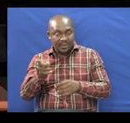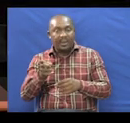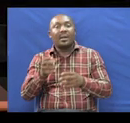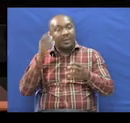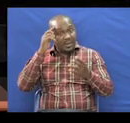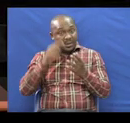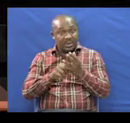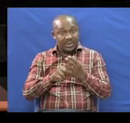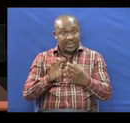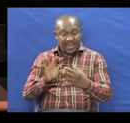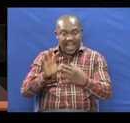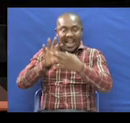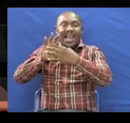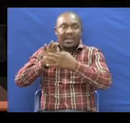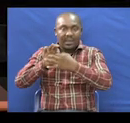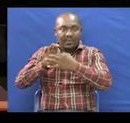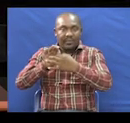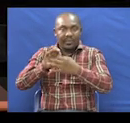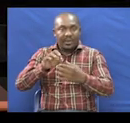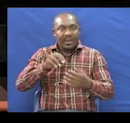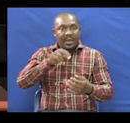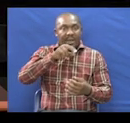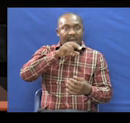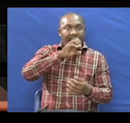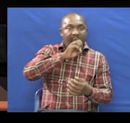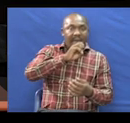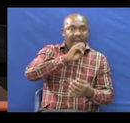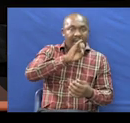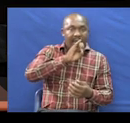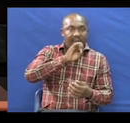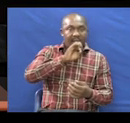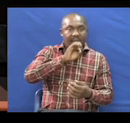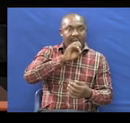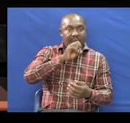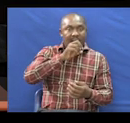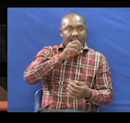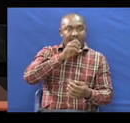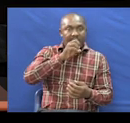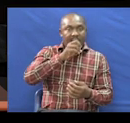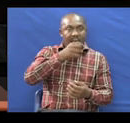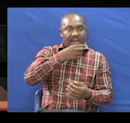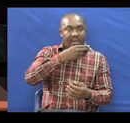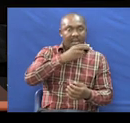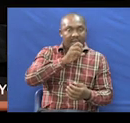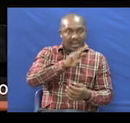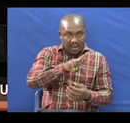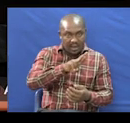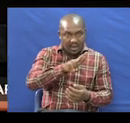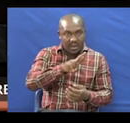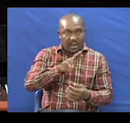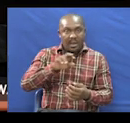either or, neither nor, not only but also,